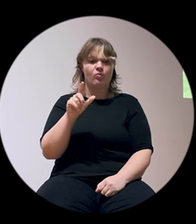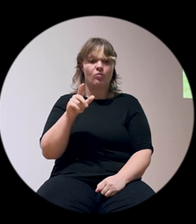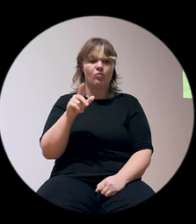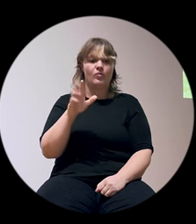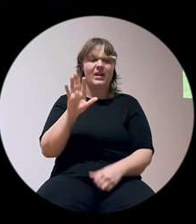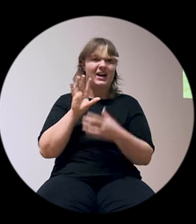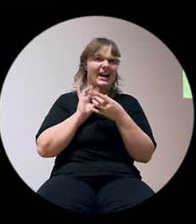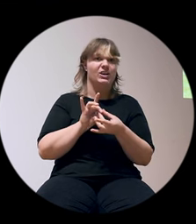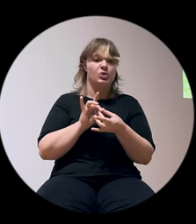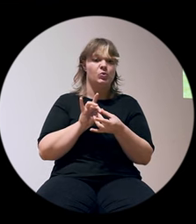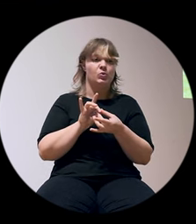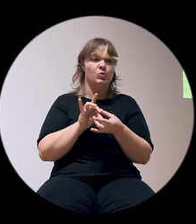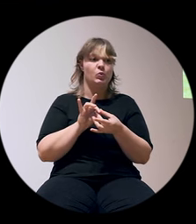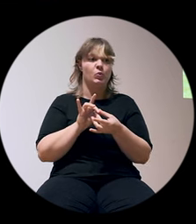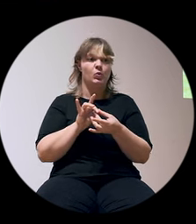connection to